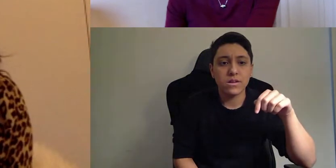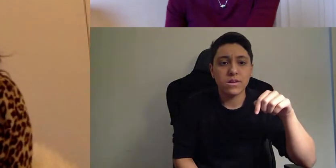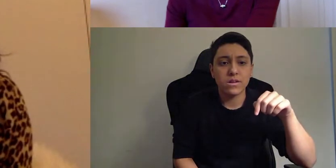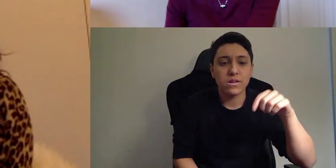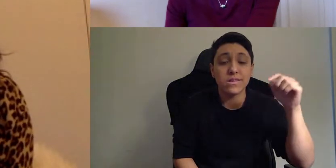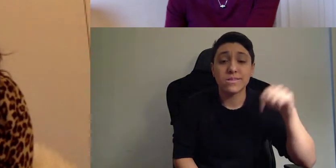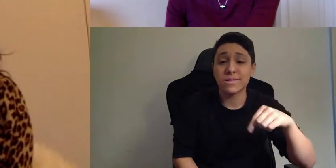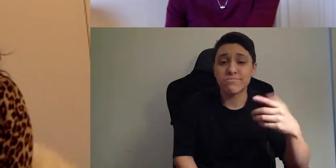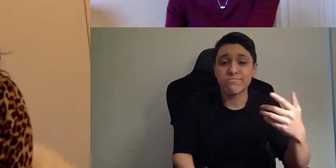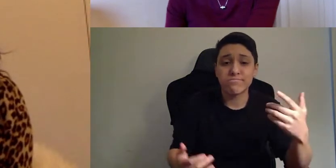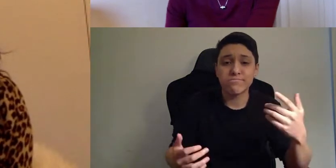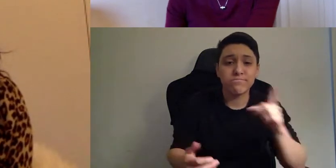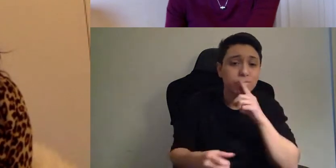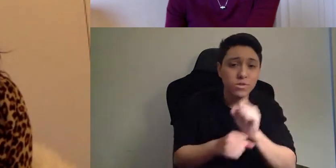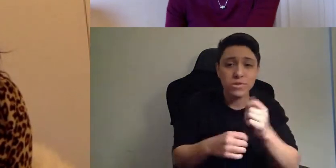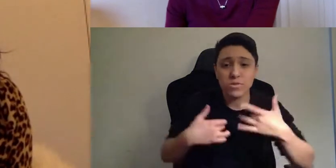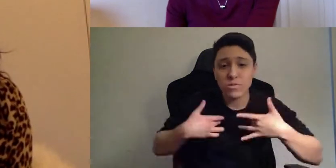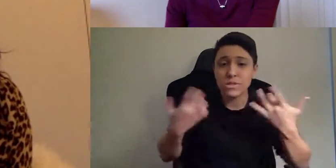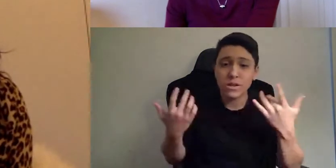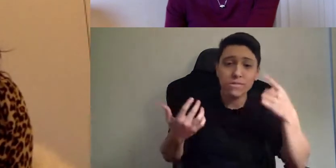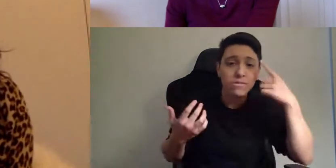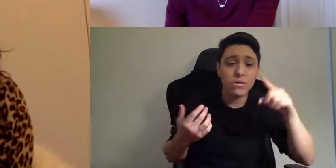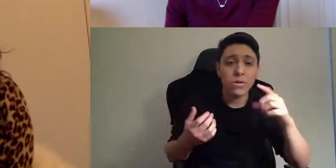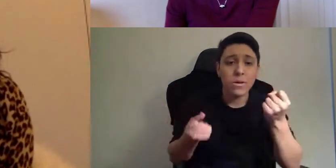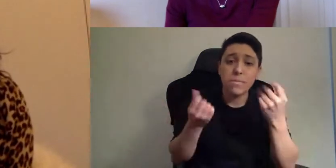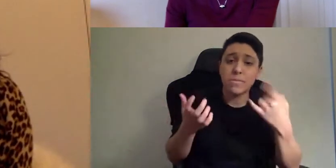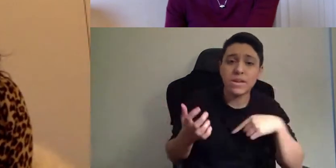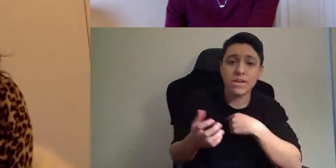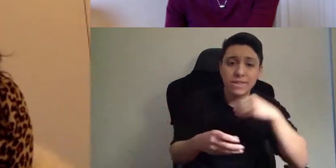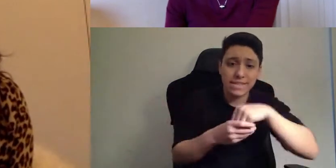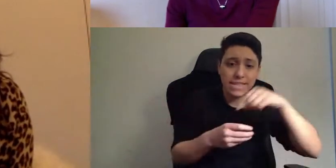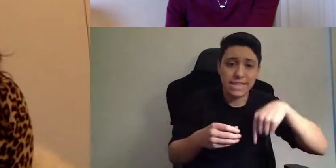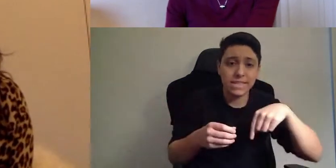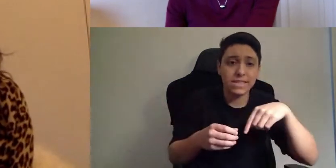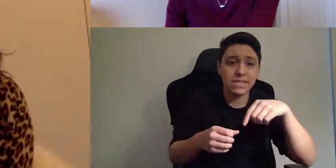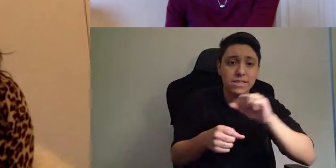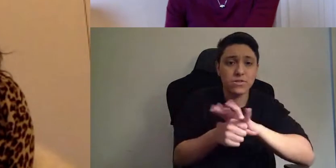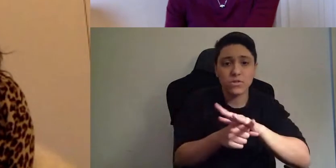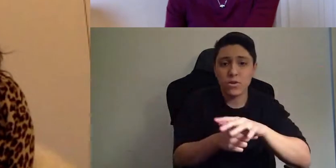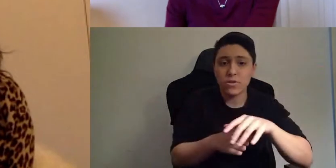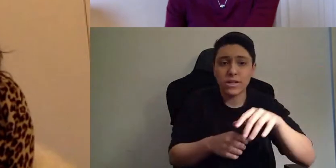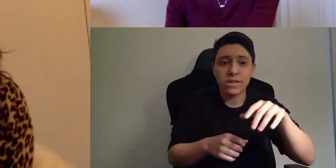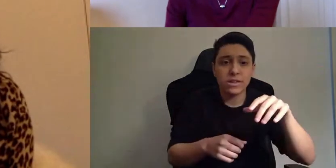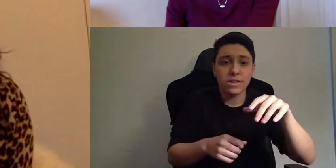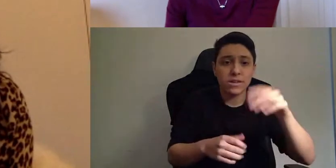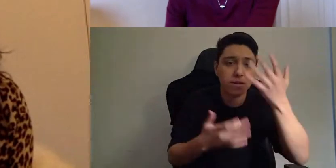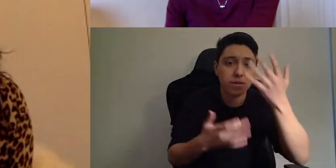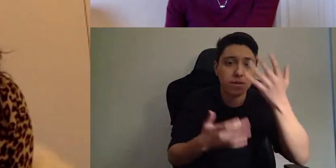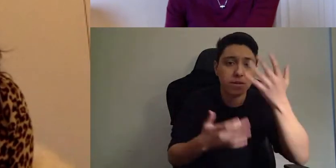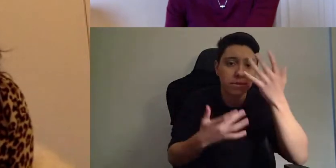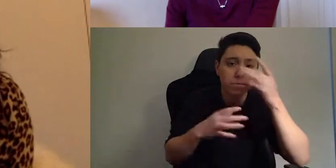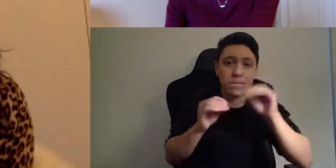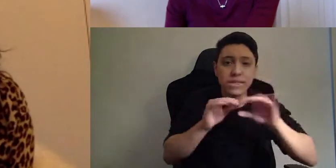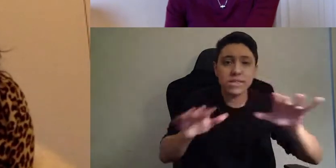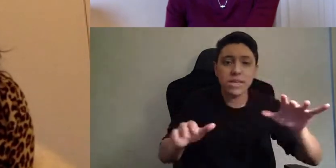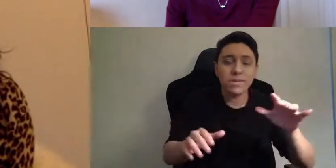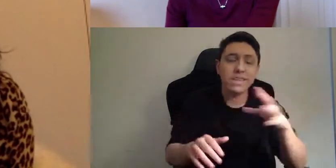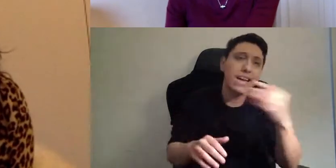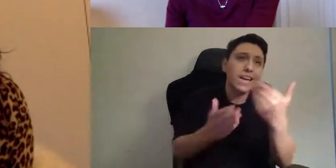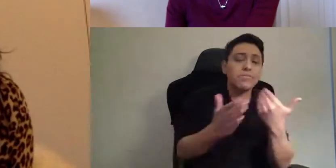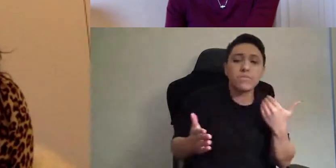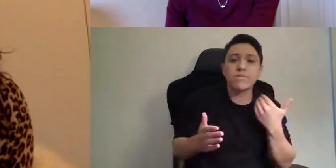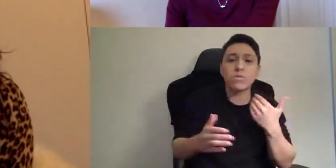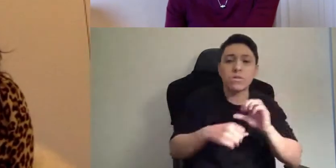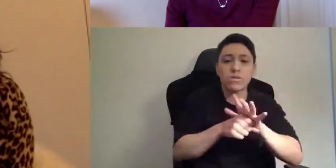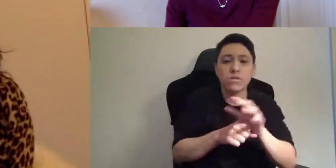what's up for us, so many of us inside this pandemic. And of course, before the pandemic too, as I was